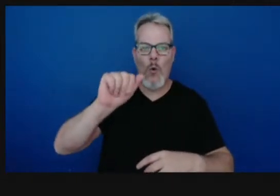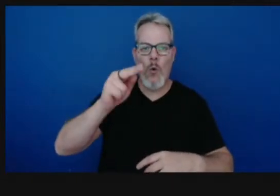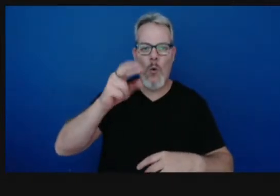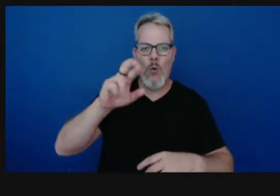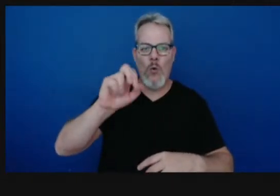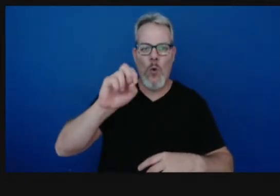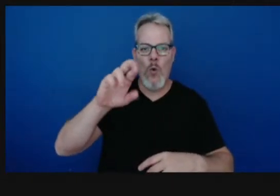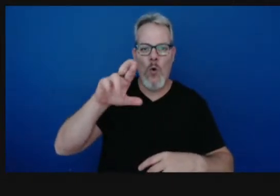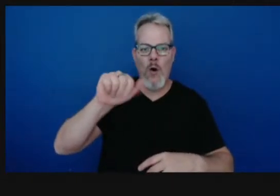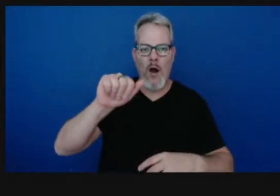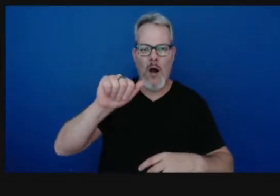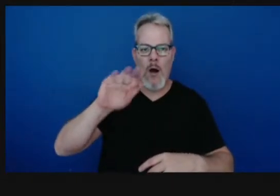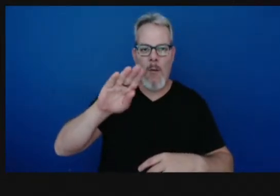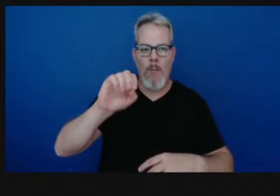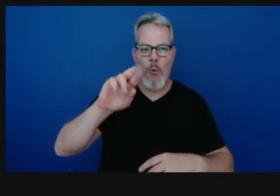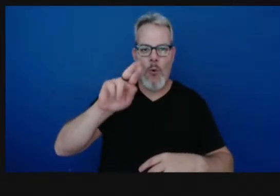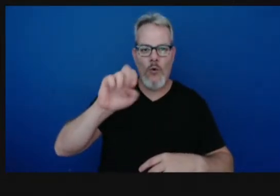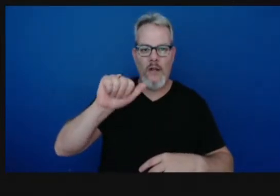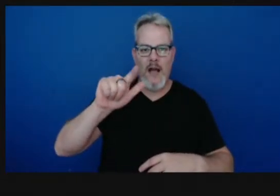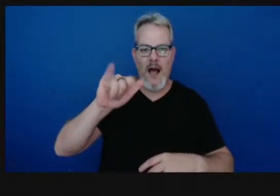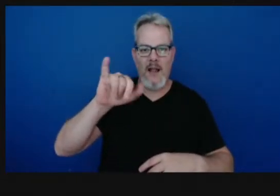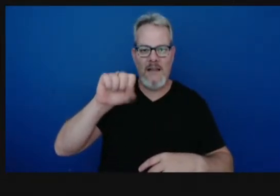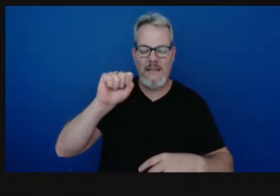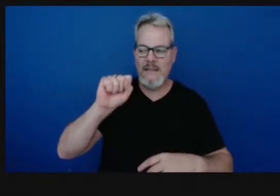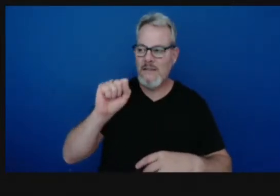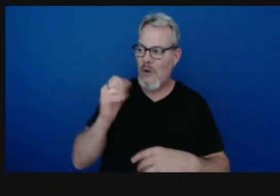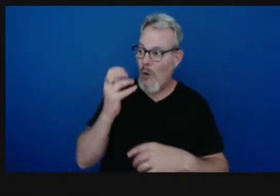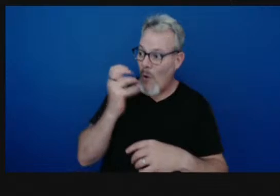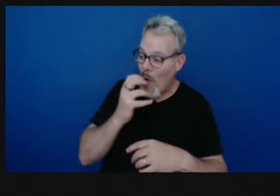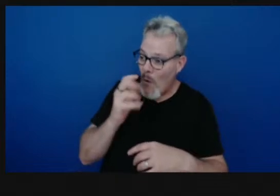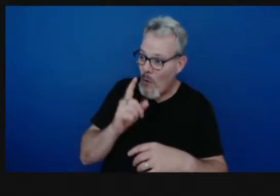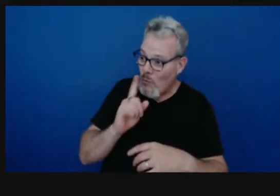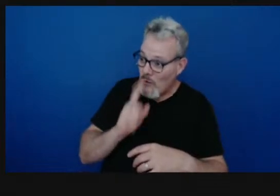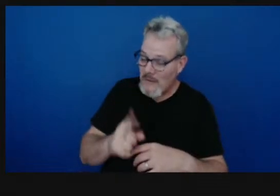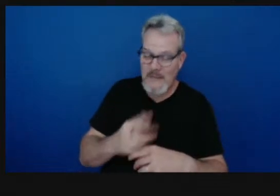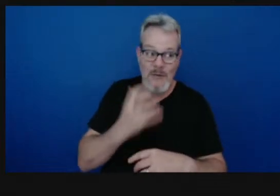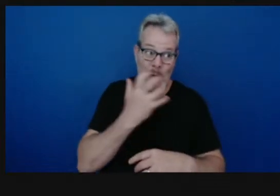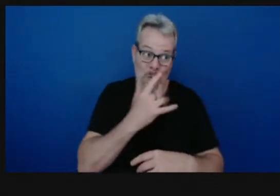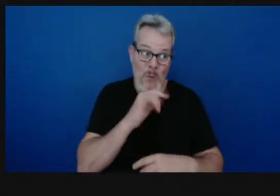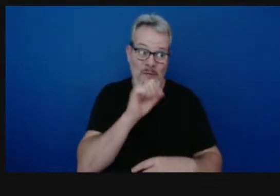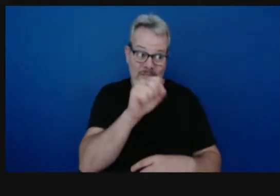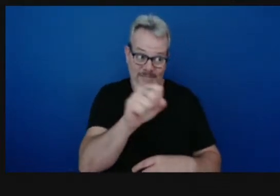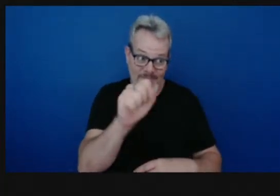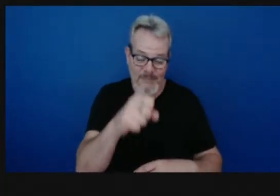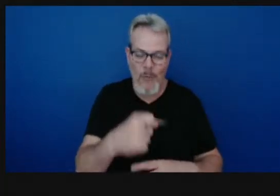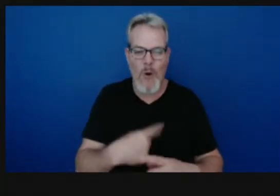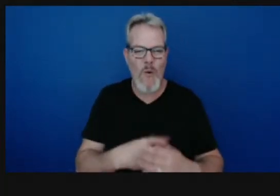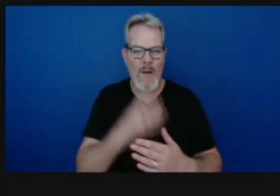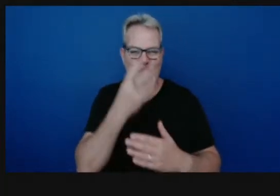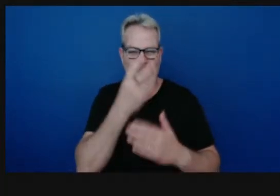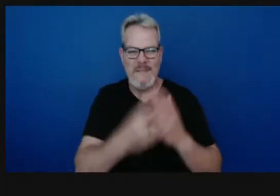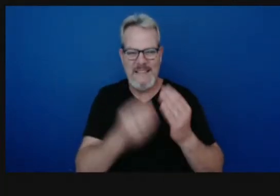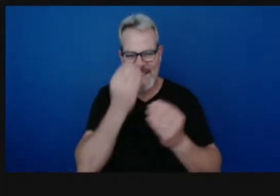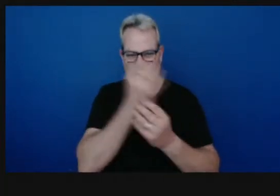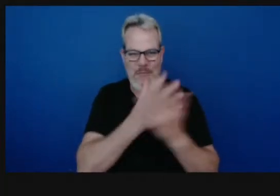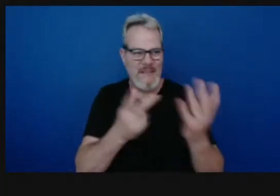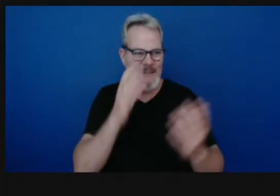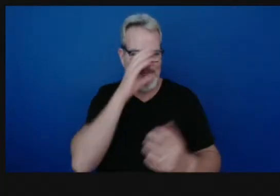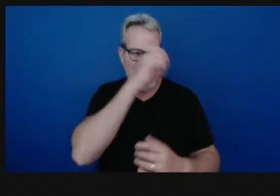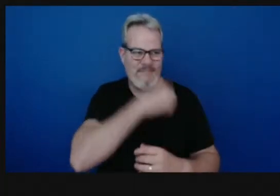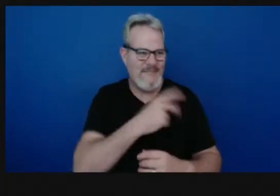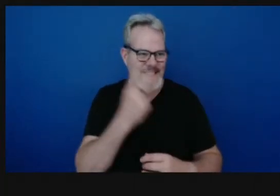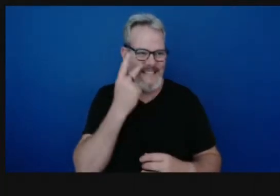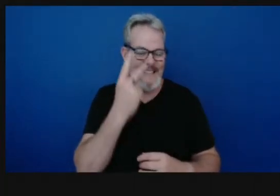eye. Awesome. Faintly. I was looking. I guess I missed those in the flood of information there. Right. Pretty cool.